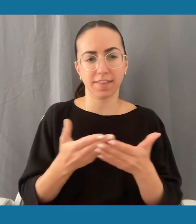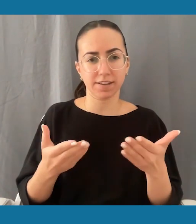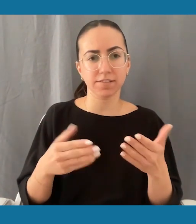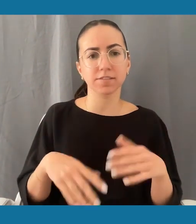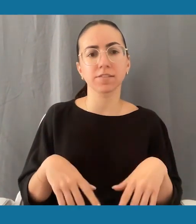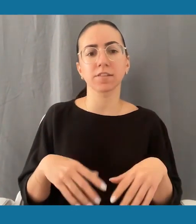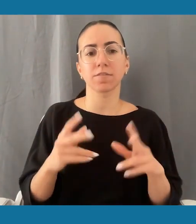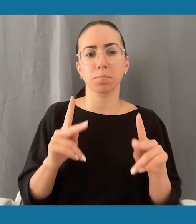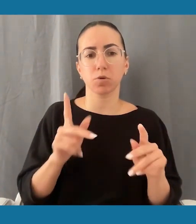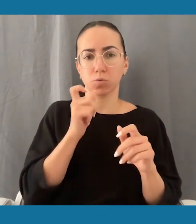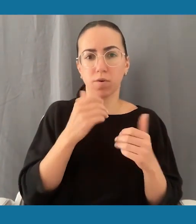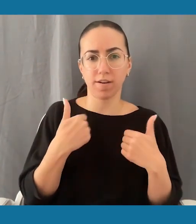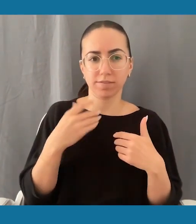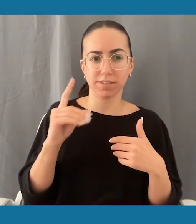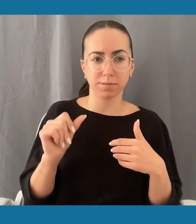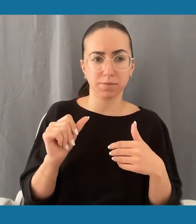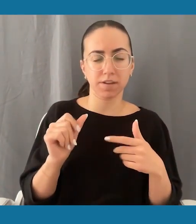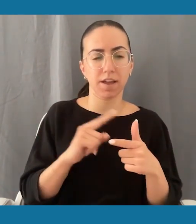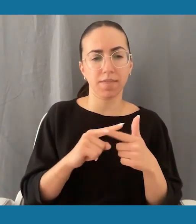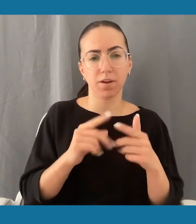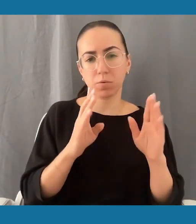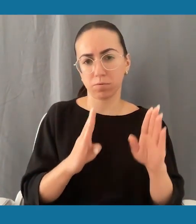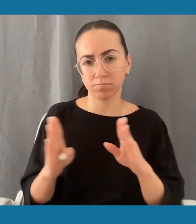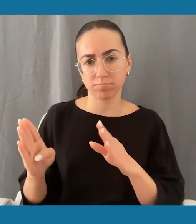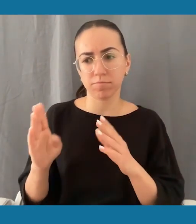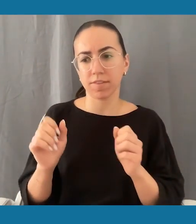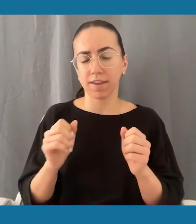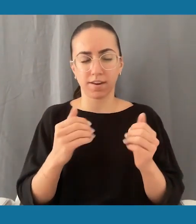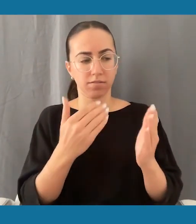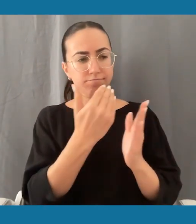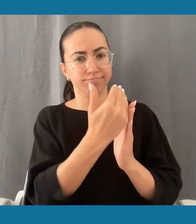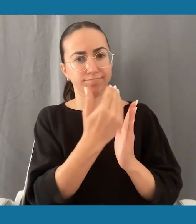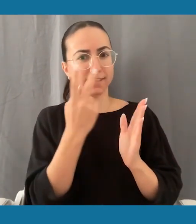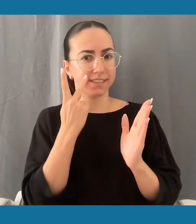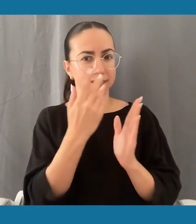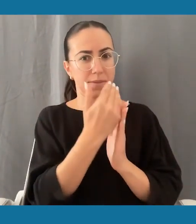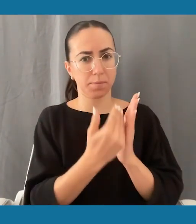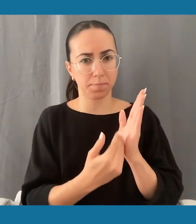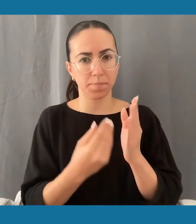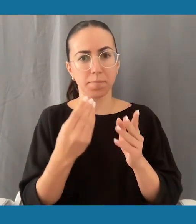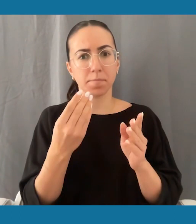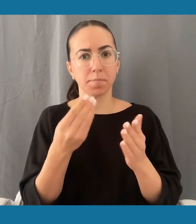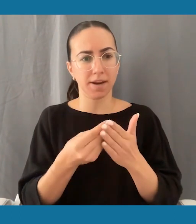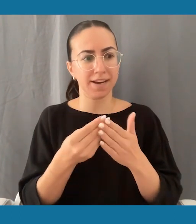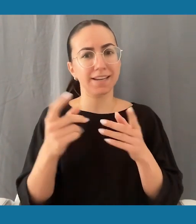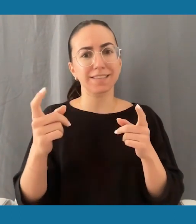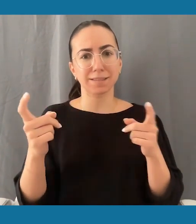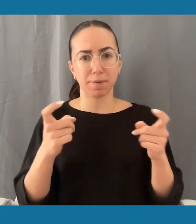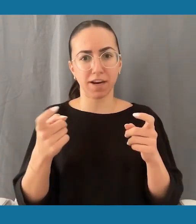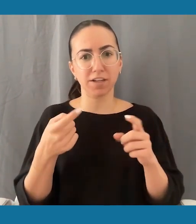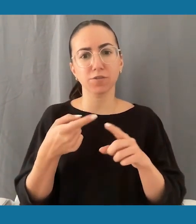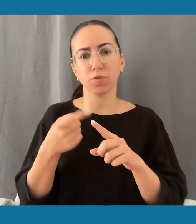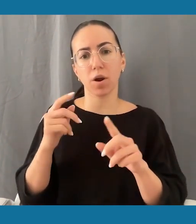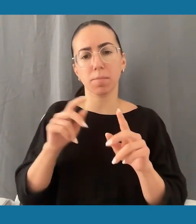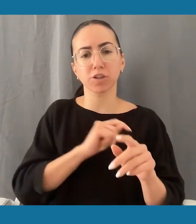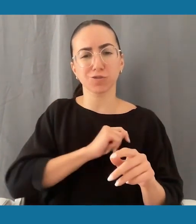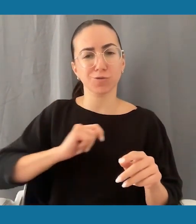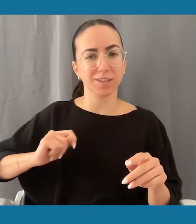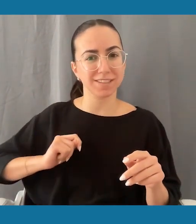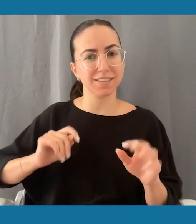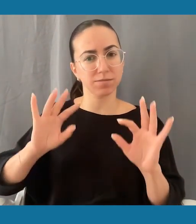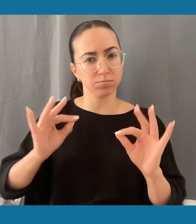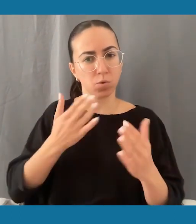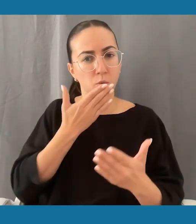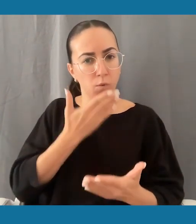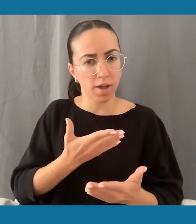who are disabled and who want to have a place where they can park their money and know that it's being properly managed by a trustee who